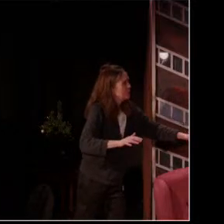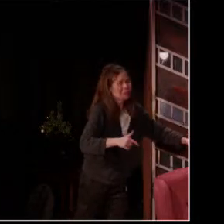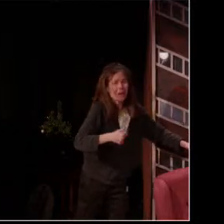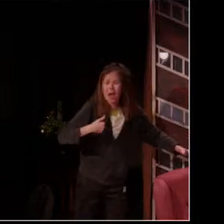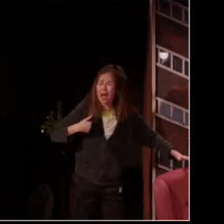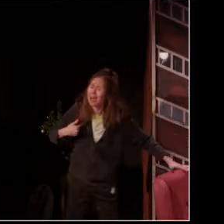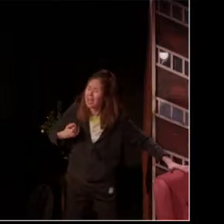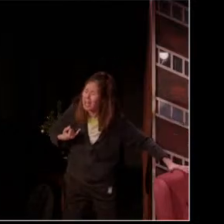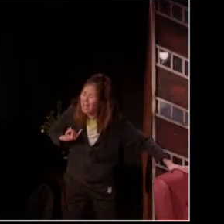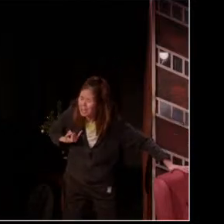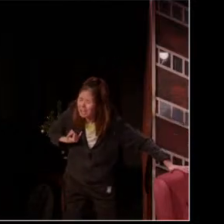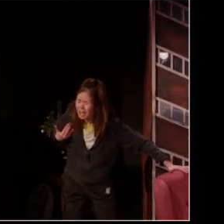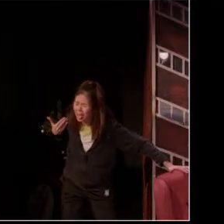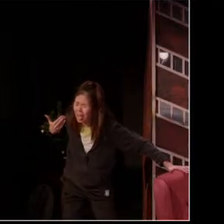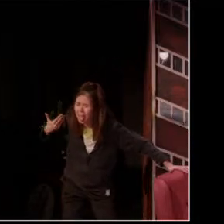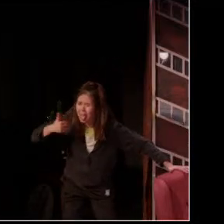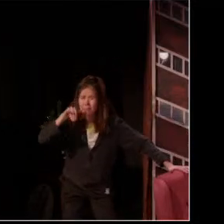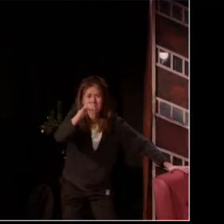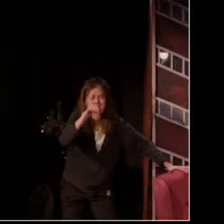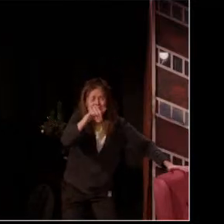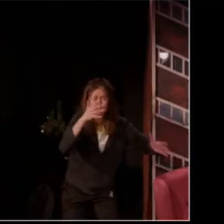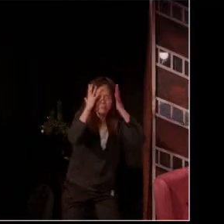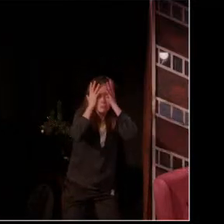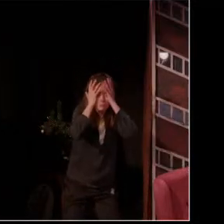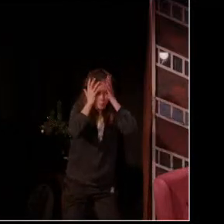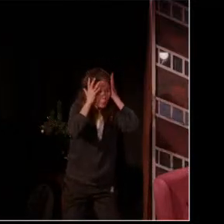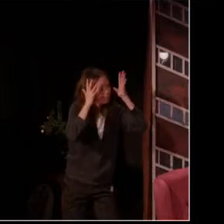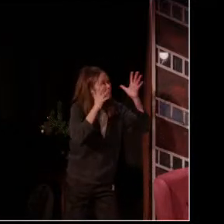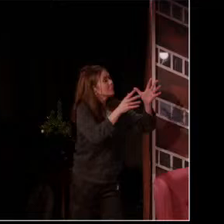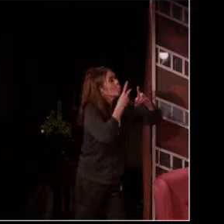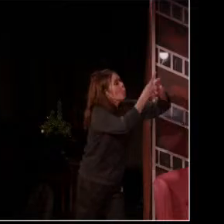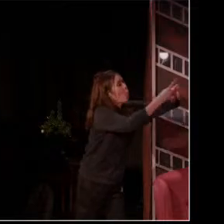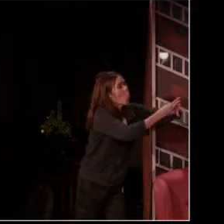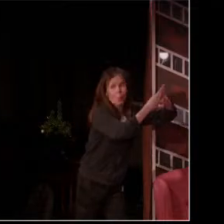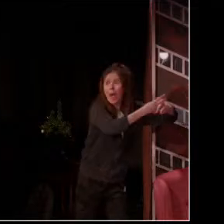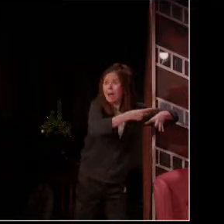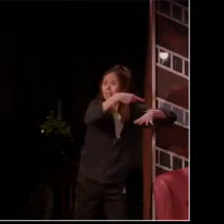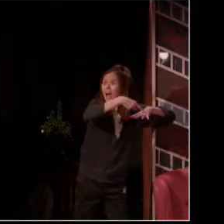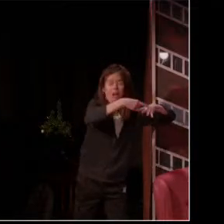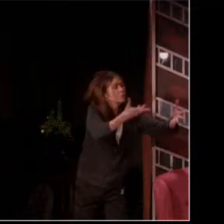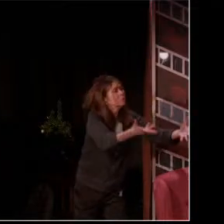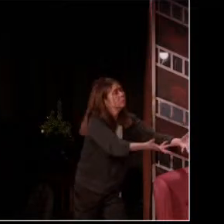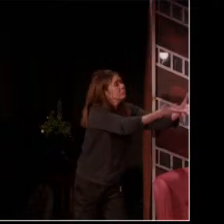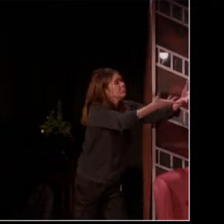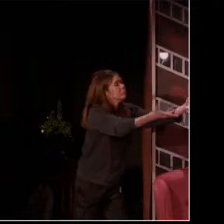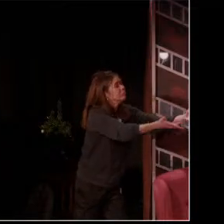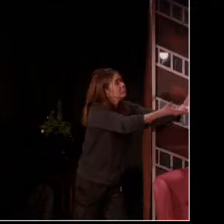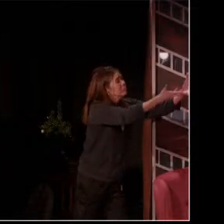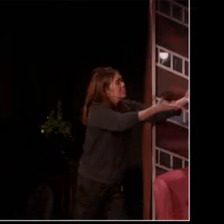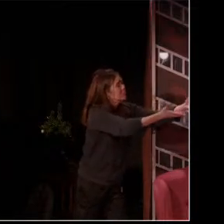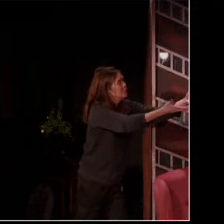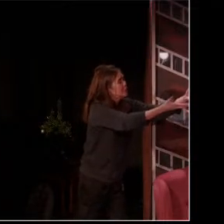believed my false suspicions. Take her out. Tenderly administer some remedies for life. I pray you.